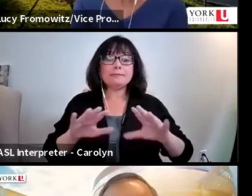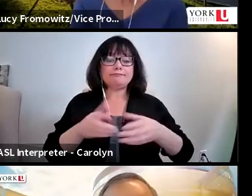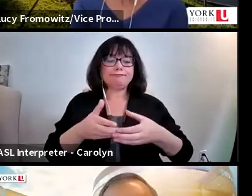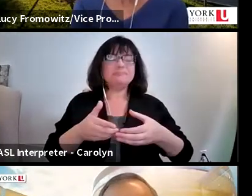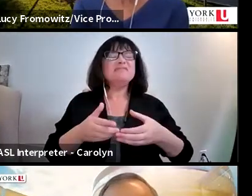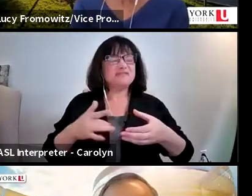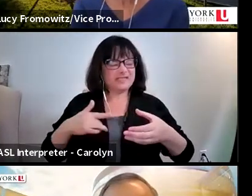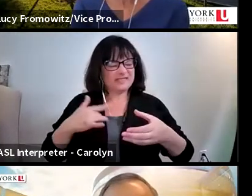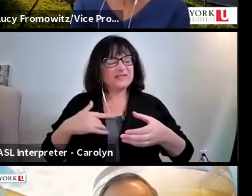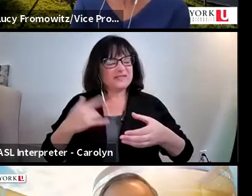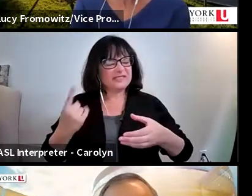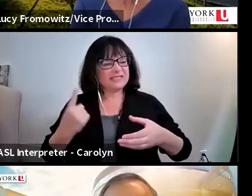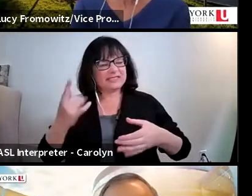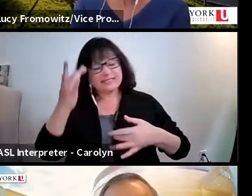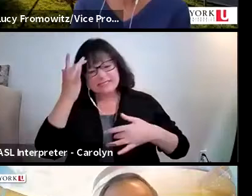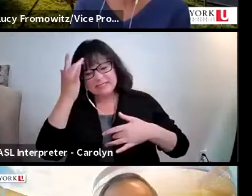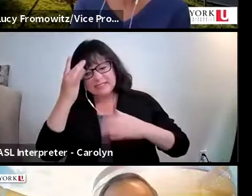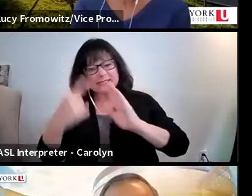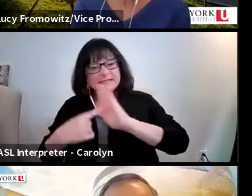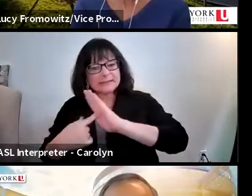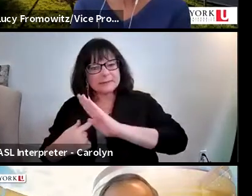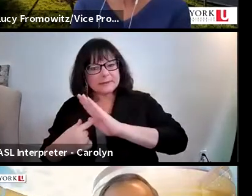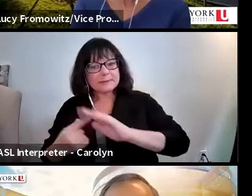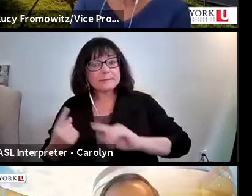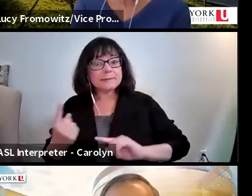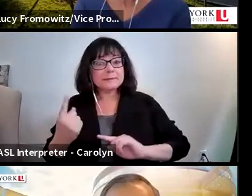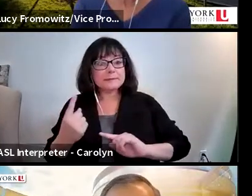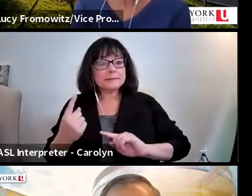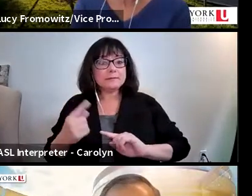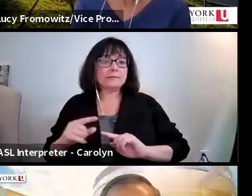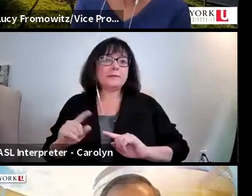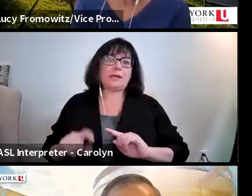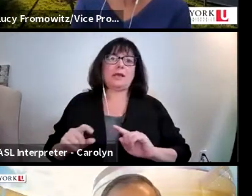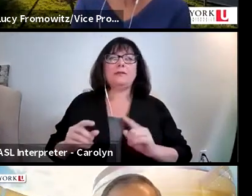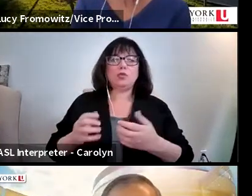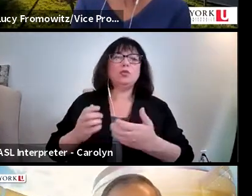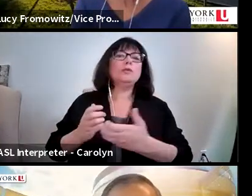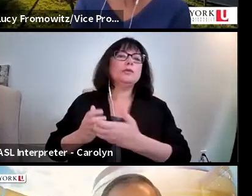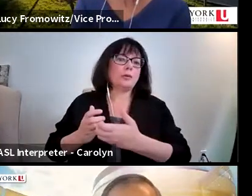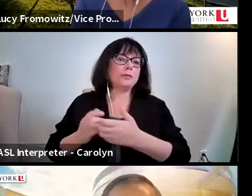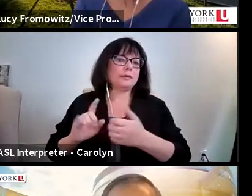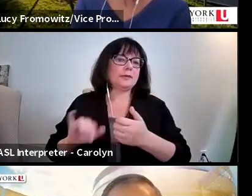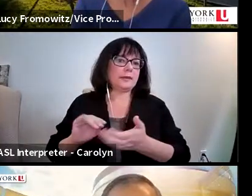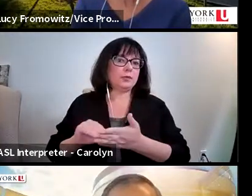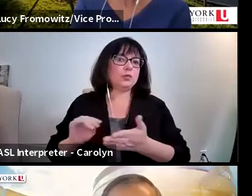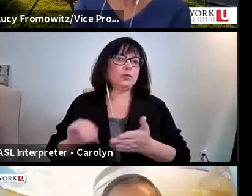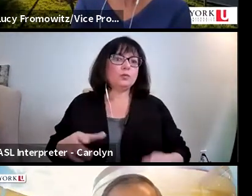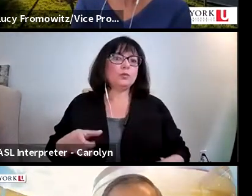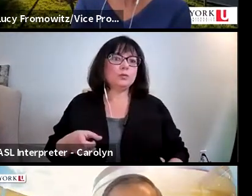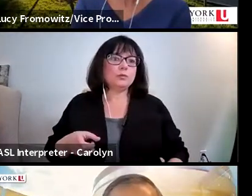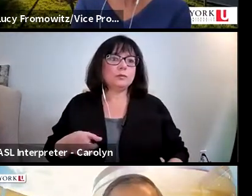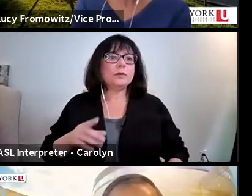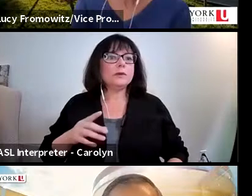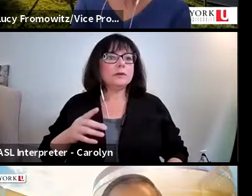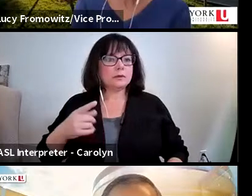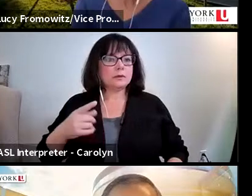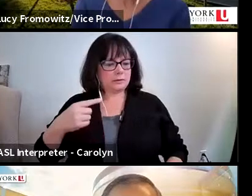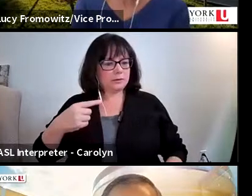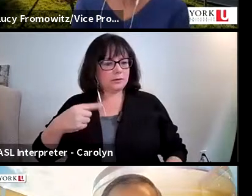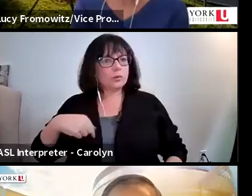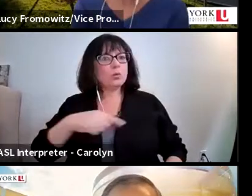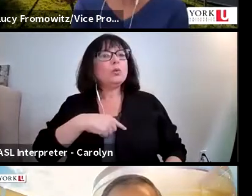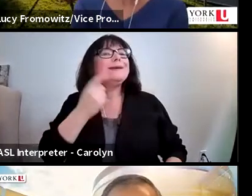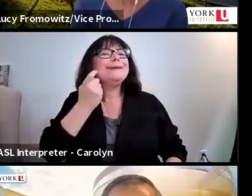that student be accommodated. You know, we had ourselves recently a